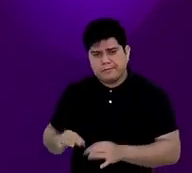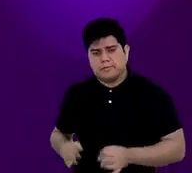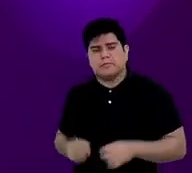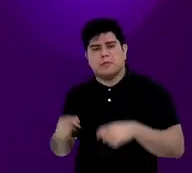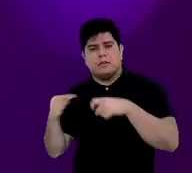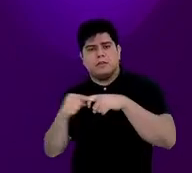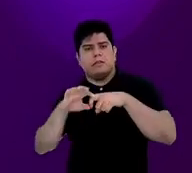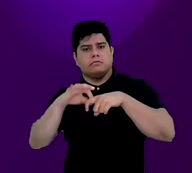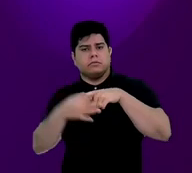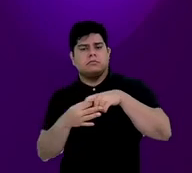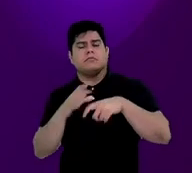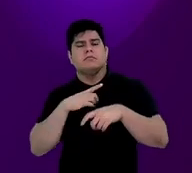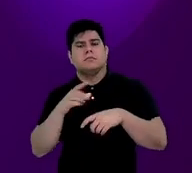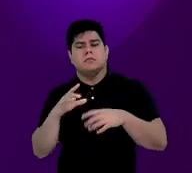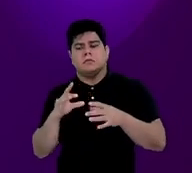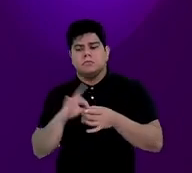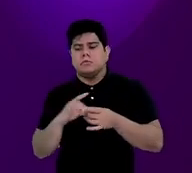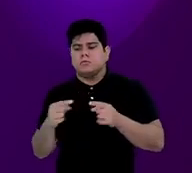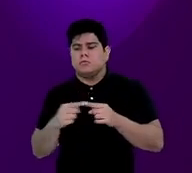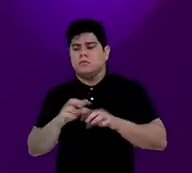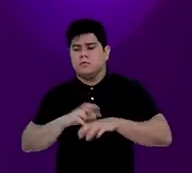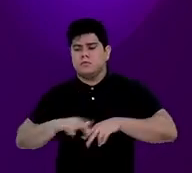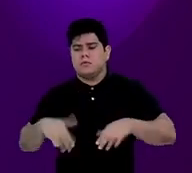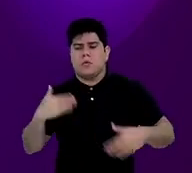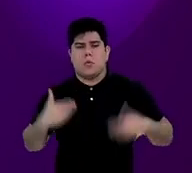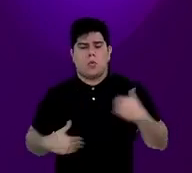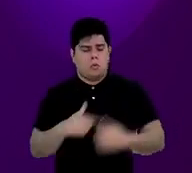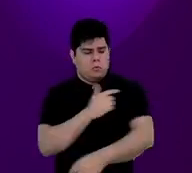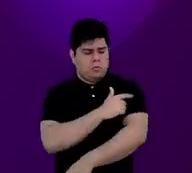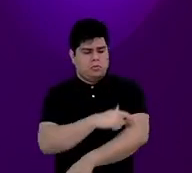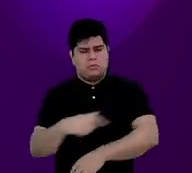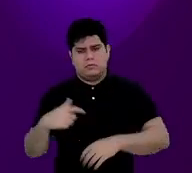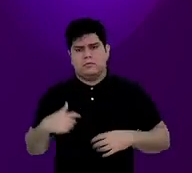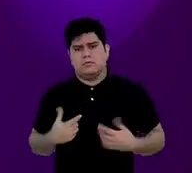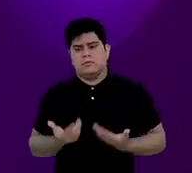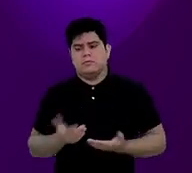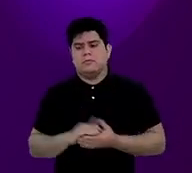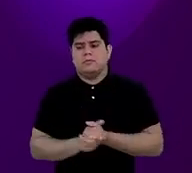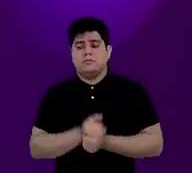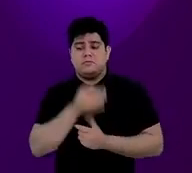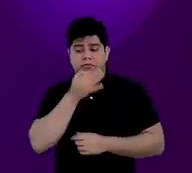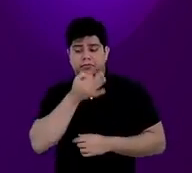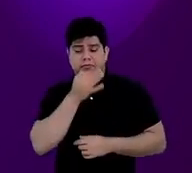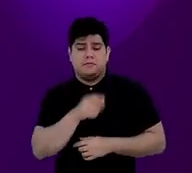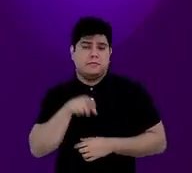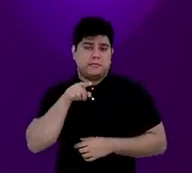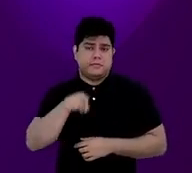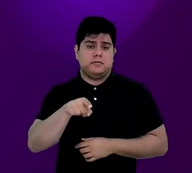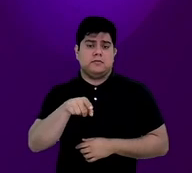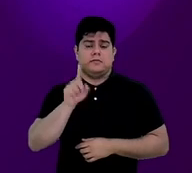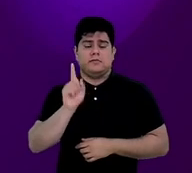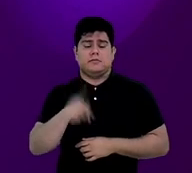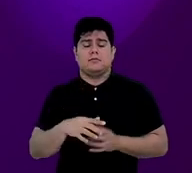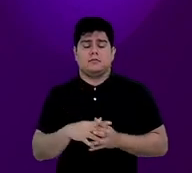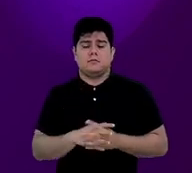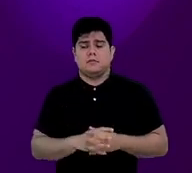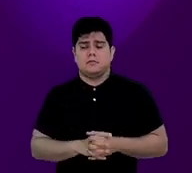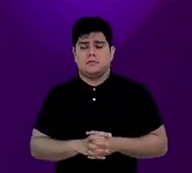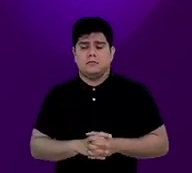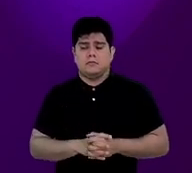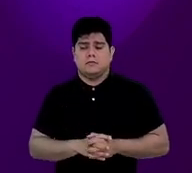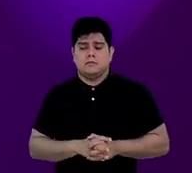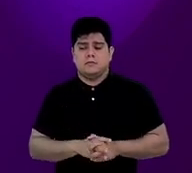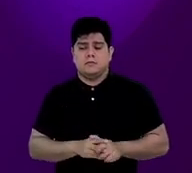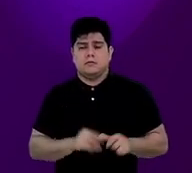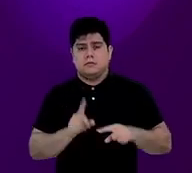handheld devices. So in my opinion, these are probably the future of PBM as home use devices, because